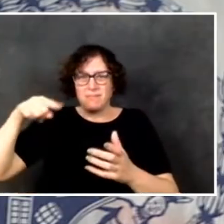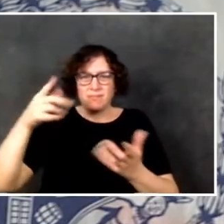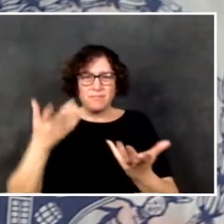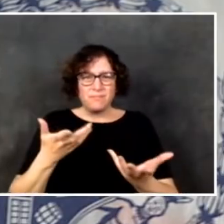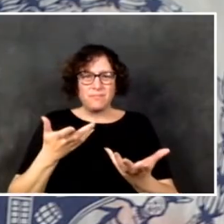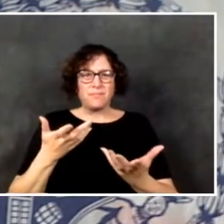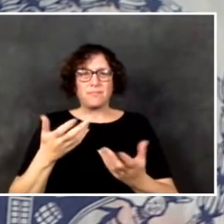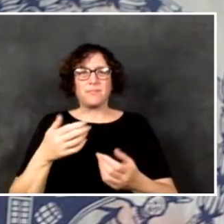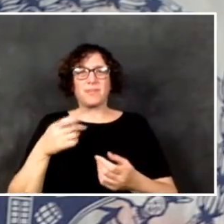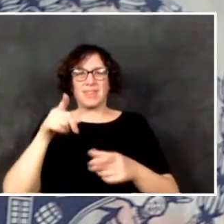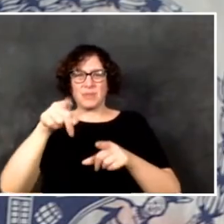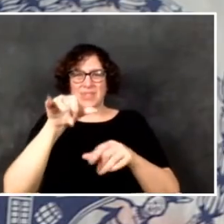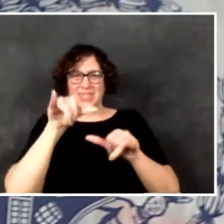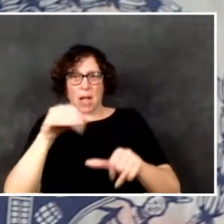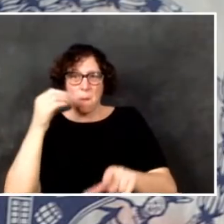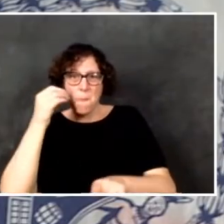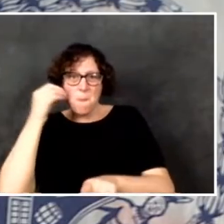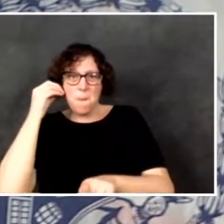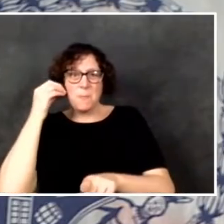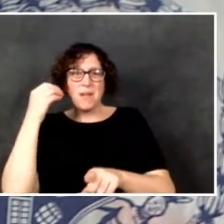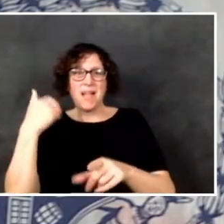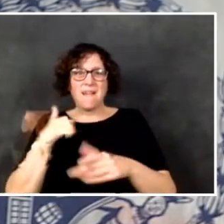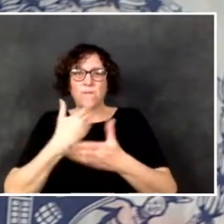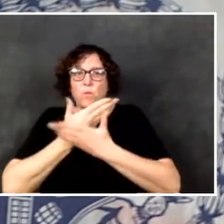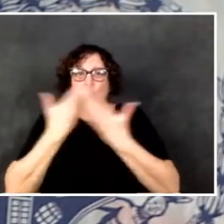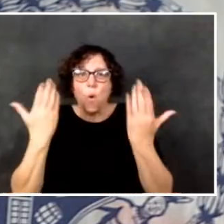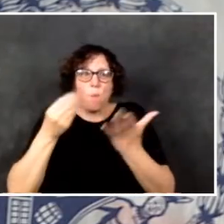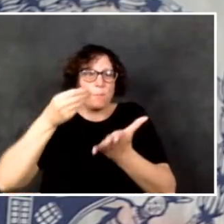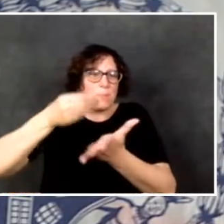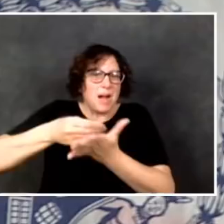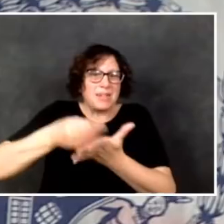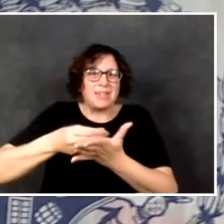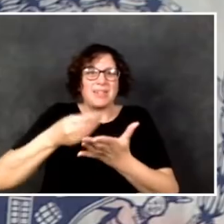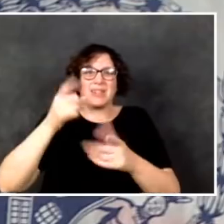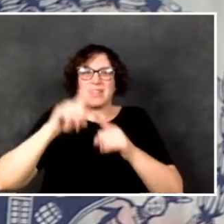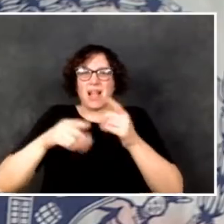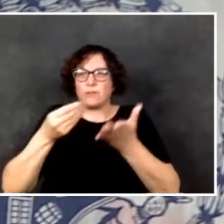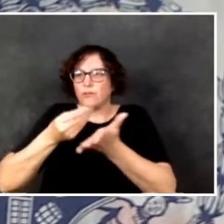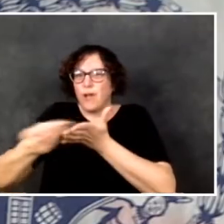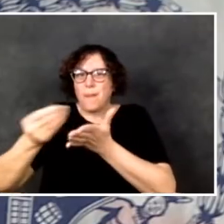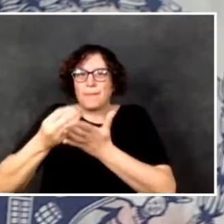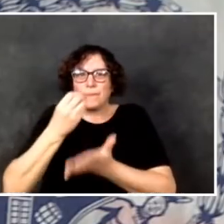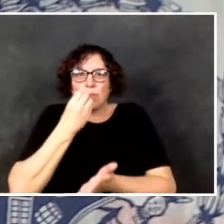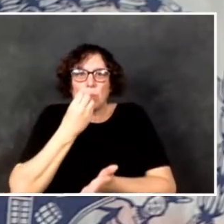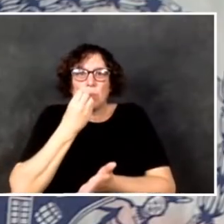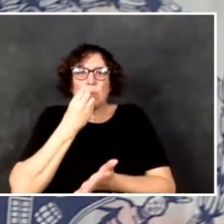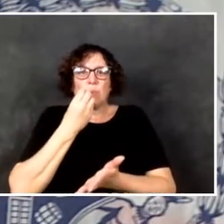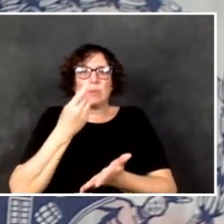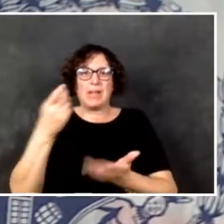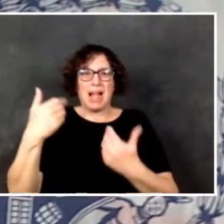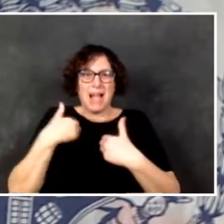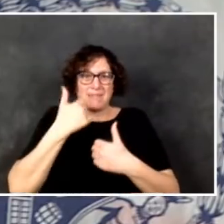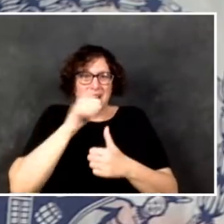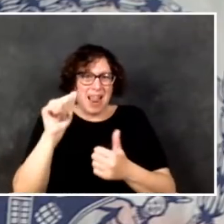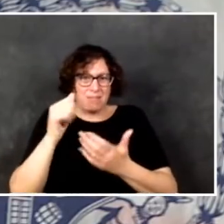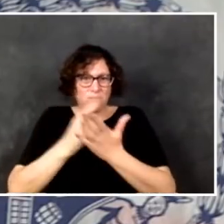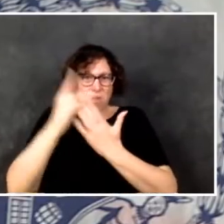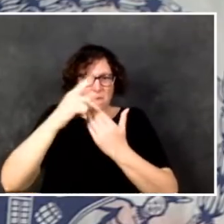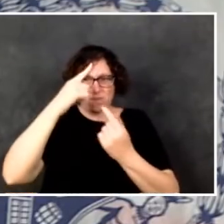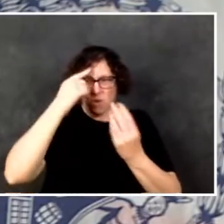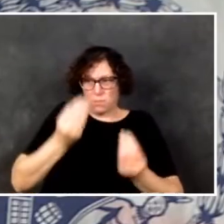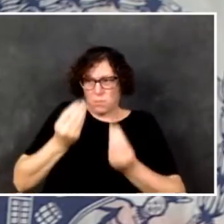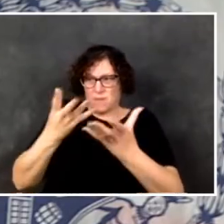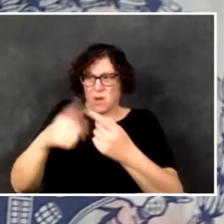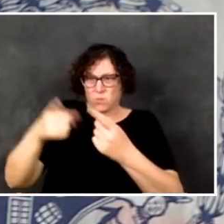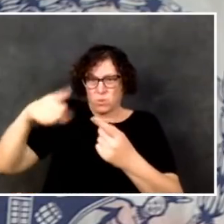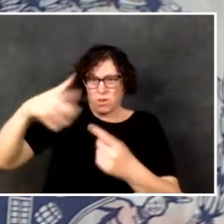the food. They don't have any place to go for help. So do you have any program, anything you can offer for the people who are undocumented in